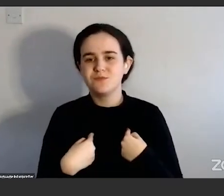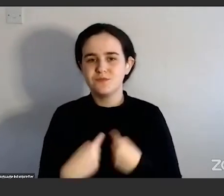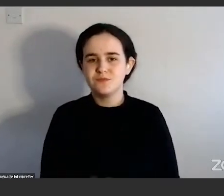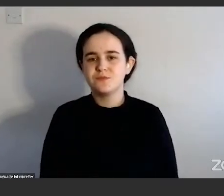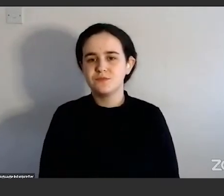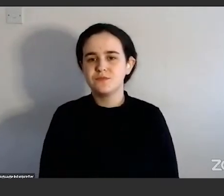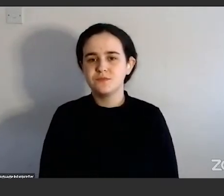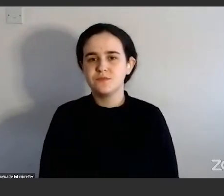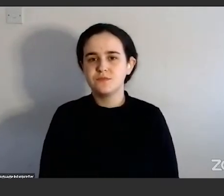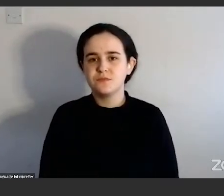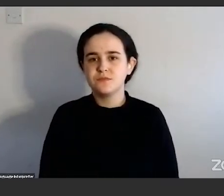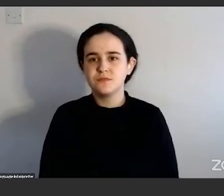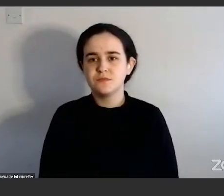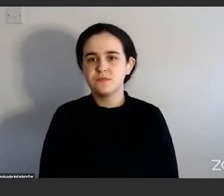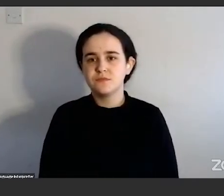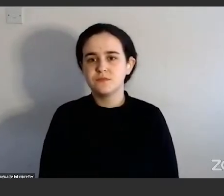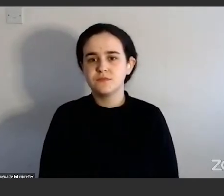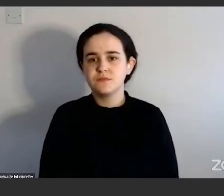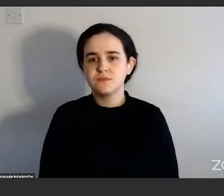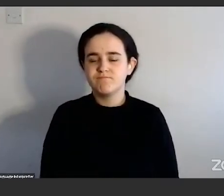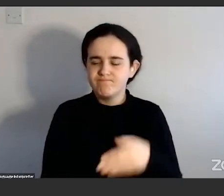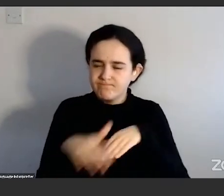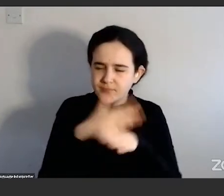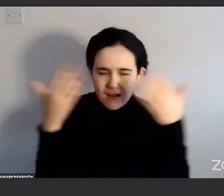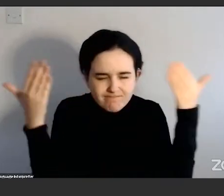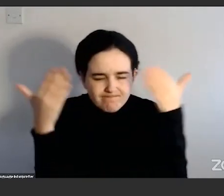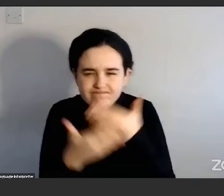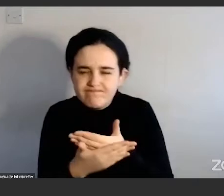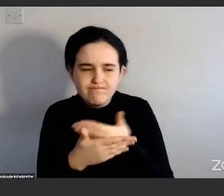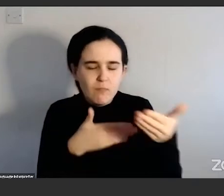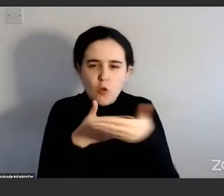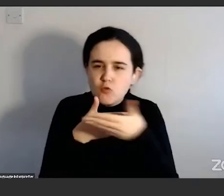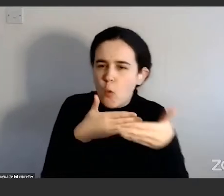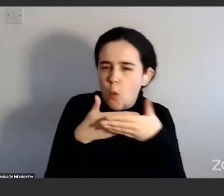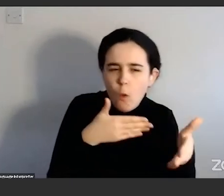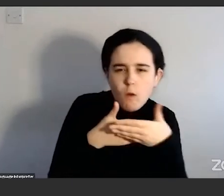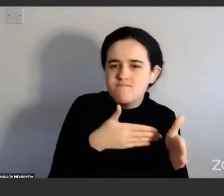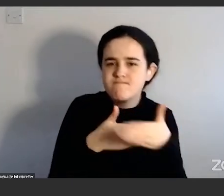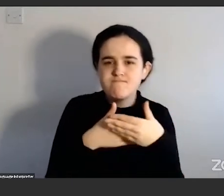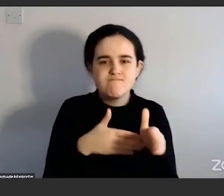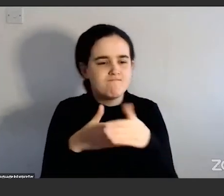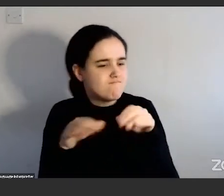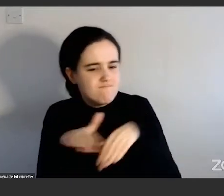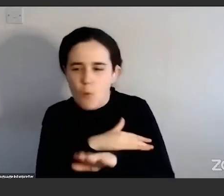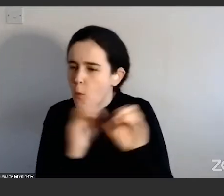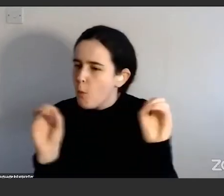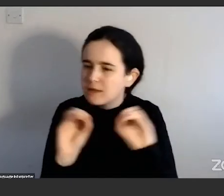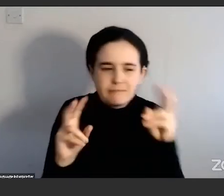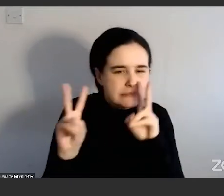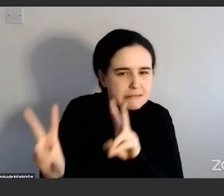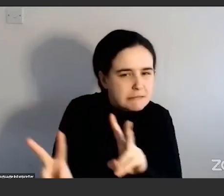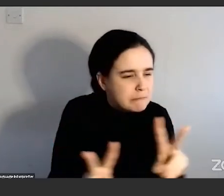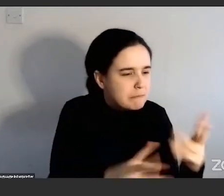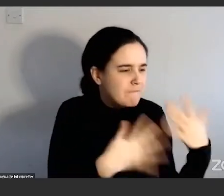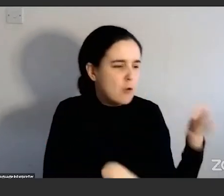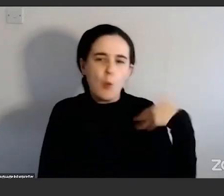Through the dark, through the door, through where no one's been before, but it